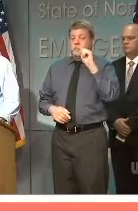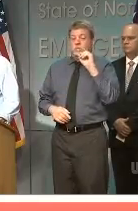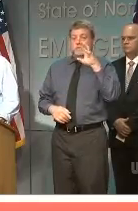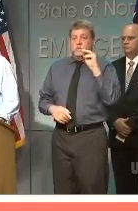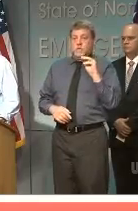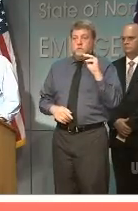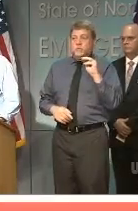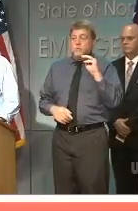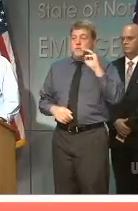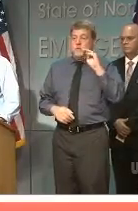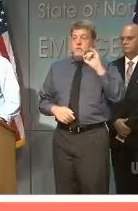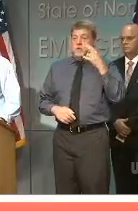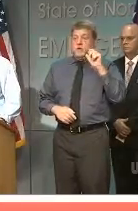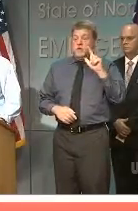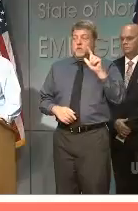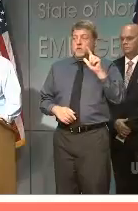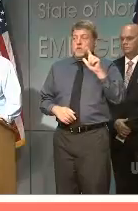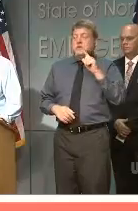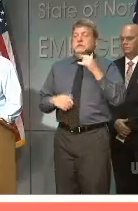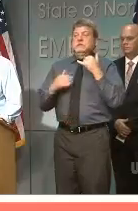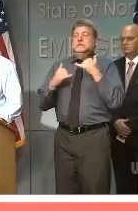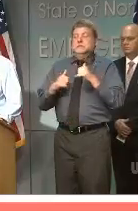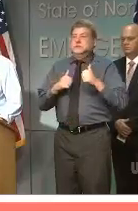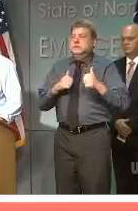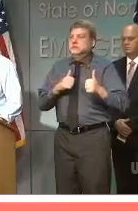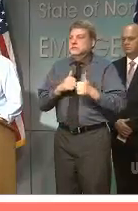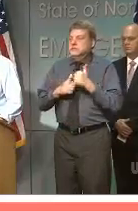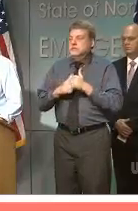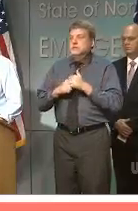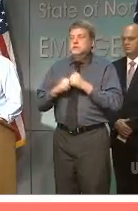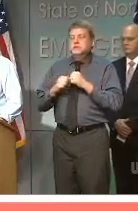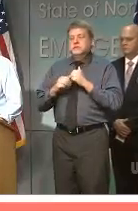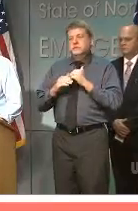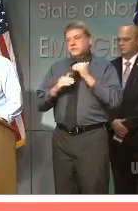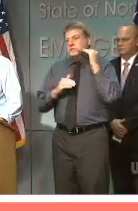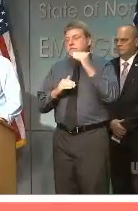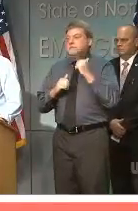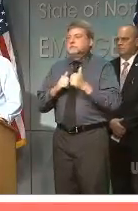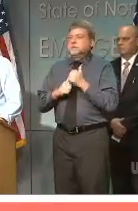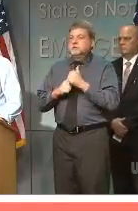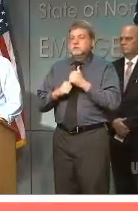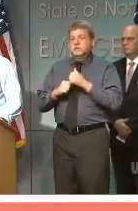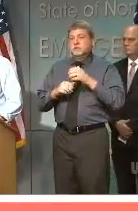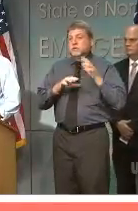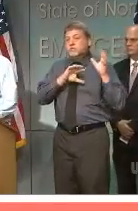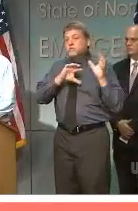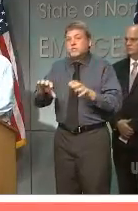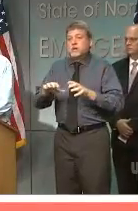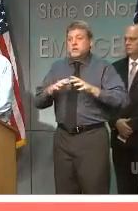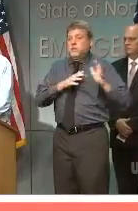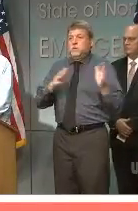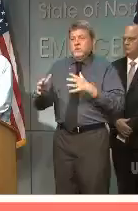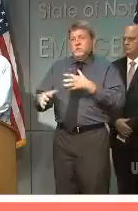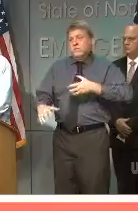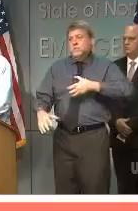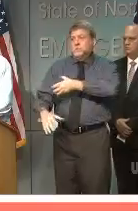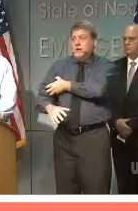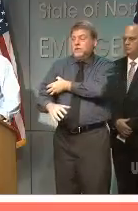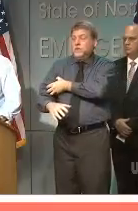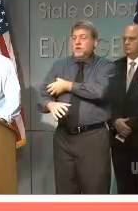a deadly punch of punishing wind and rain, and it's still sweeping across our state.